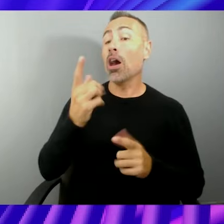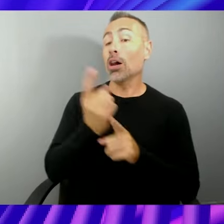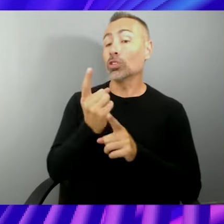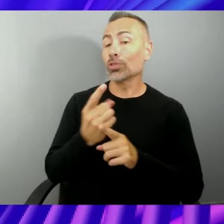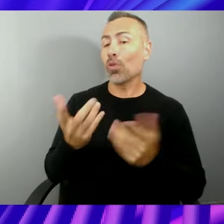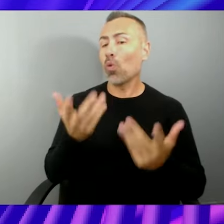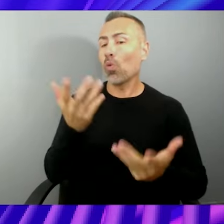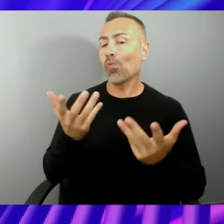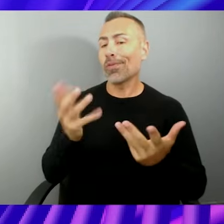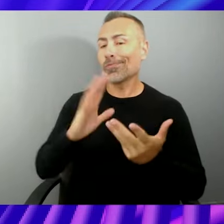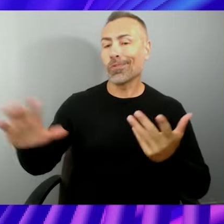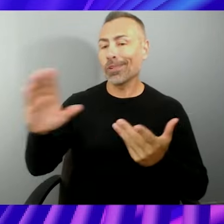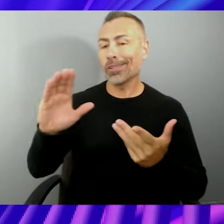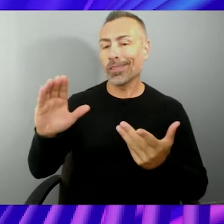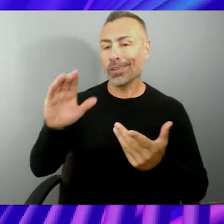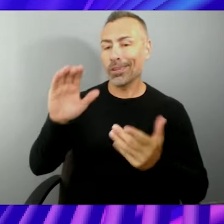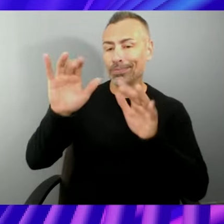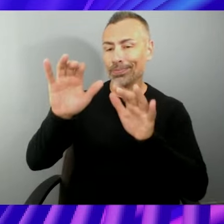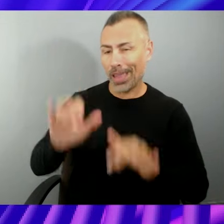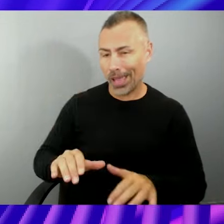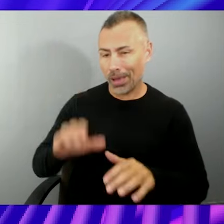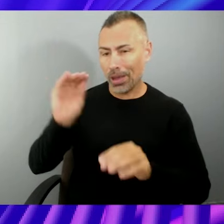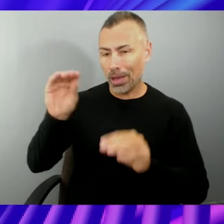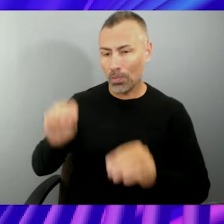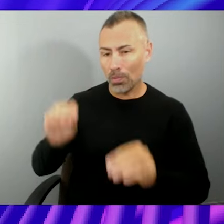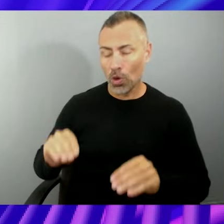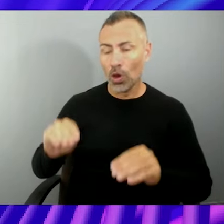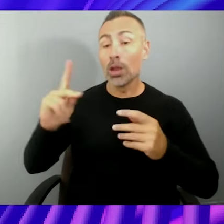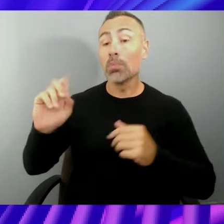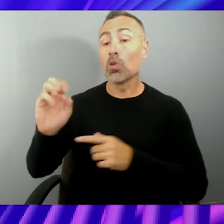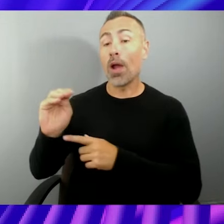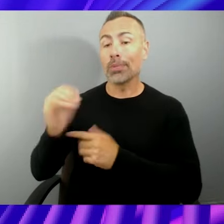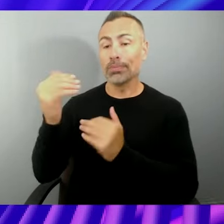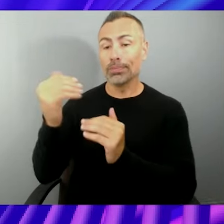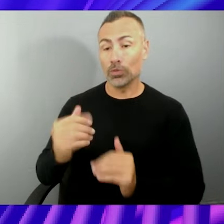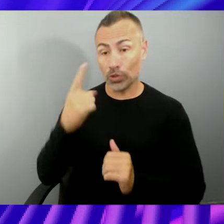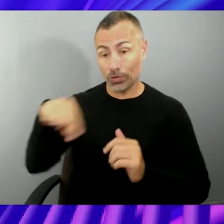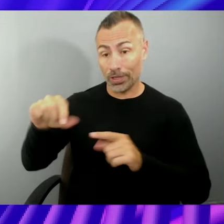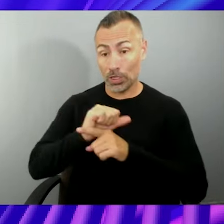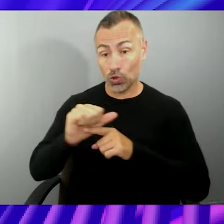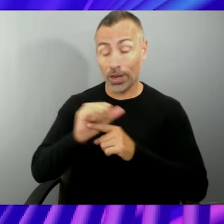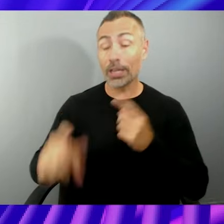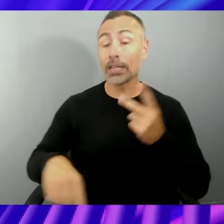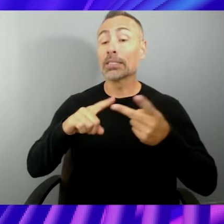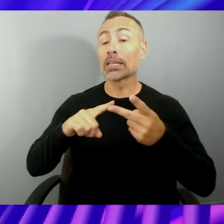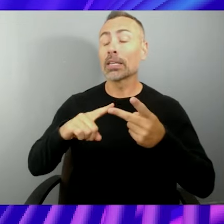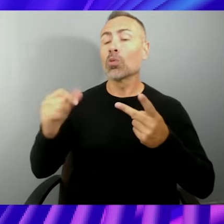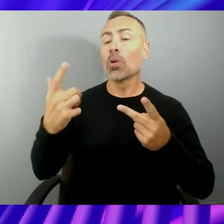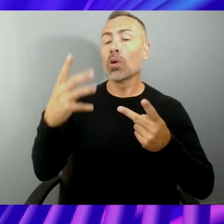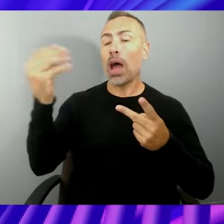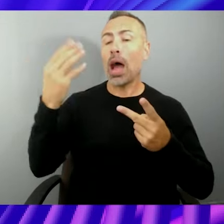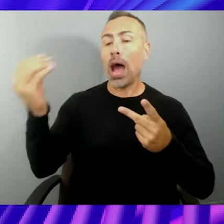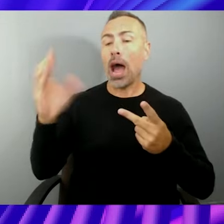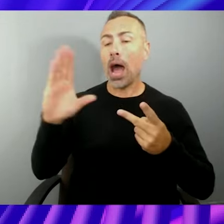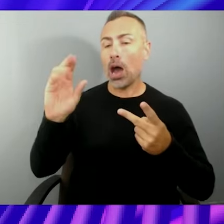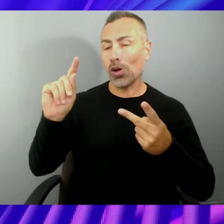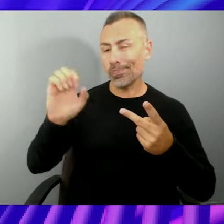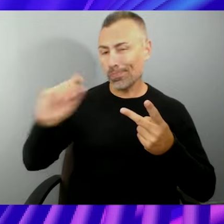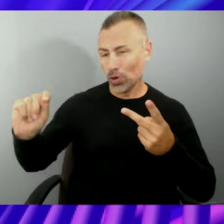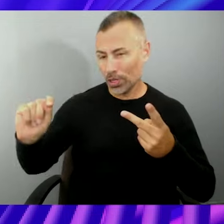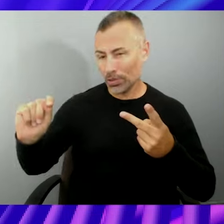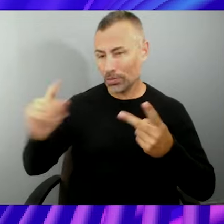component, which basically is a container running in the background, and what are the outputs that the SageMaker training process has generated, right? So you can,